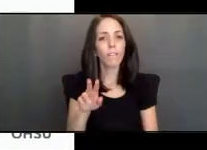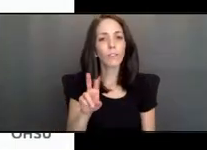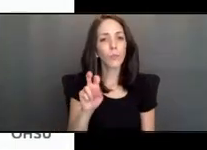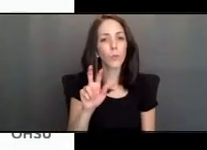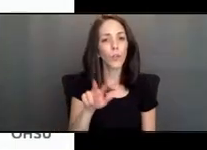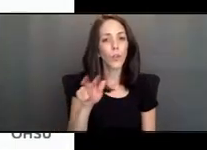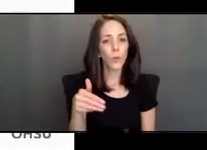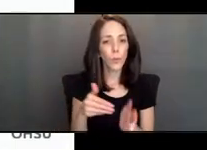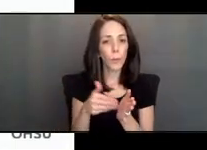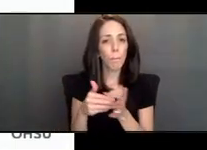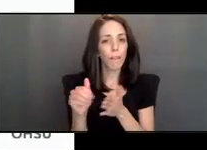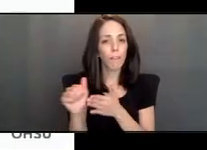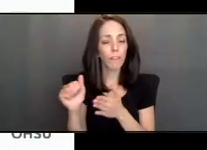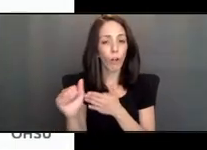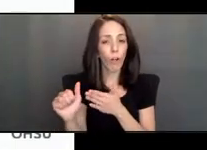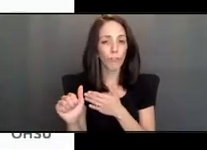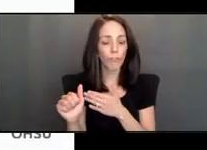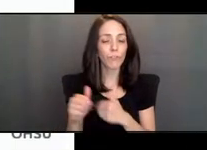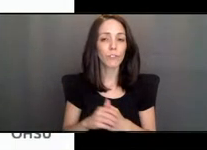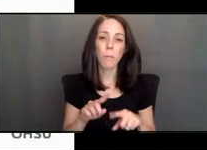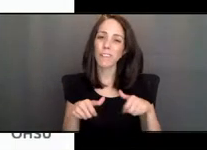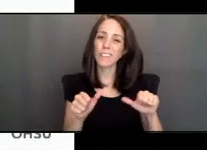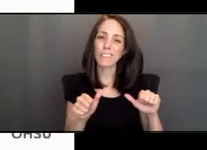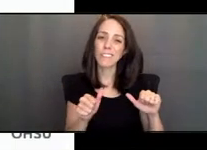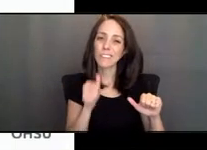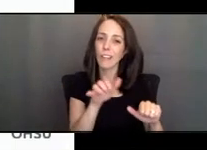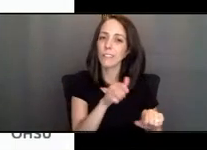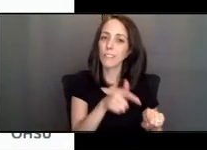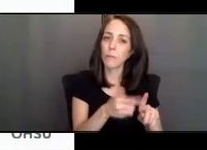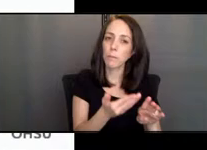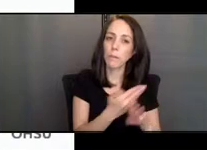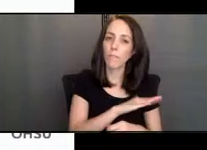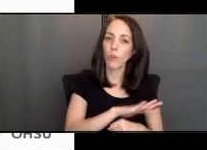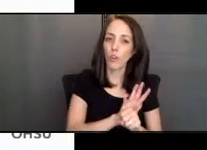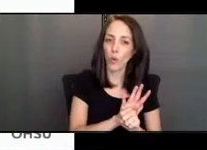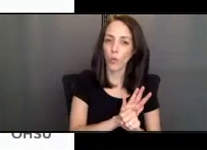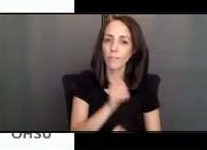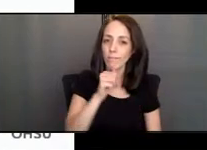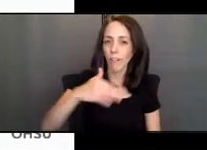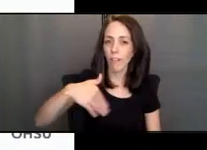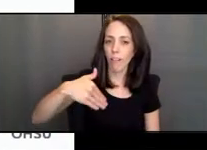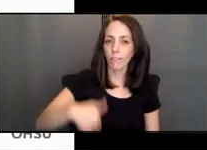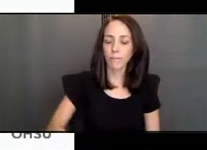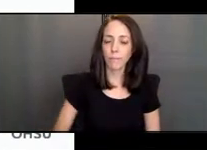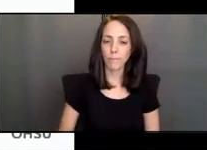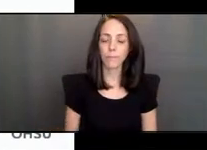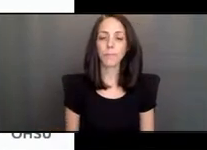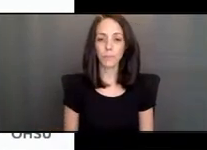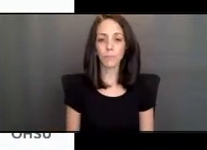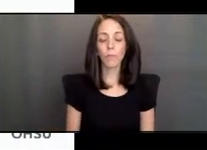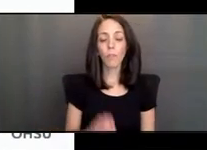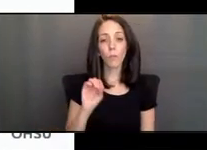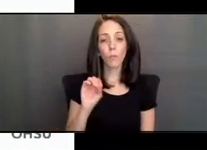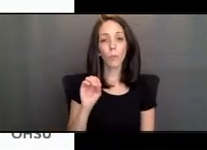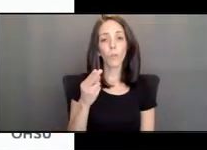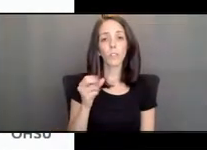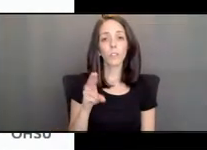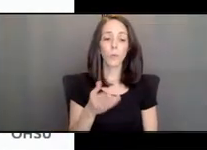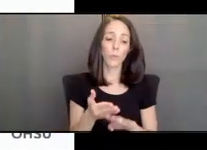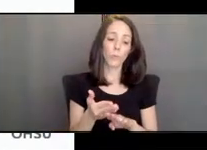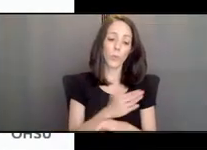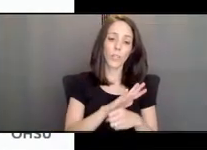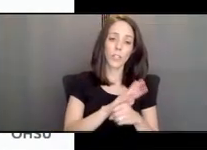trend. Next slide. OHSU's pre-COVID financial